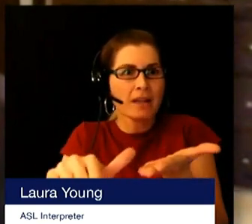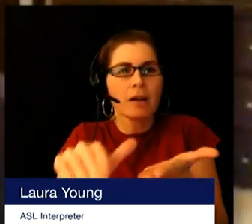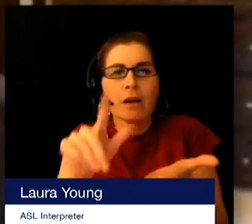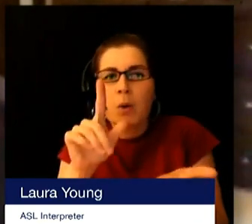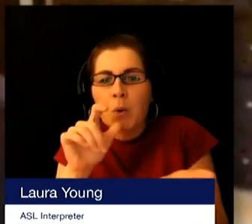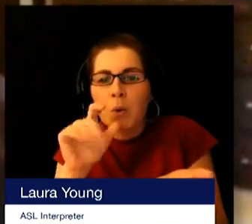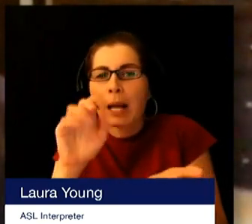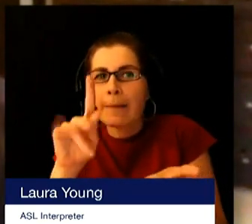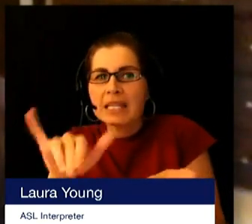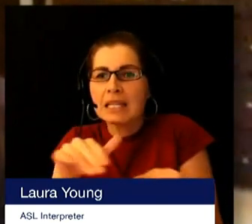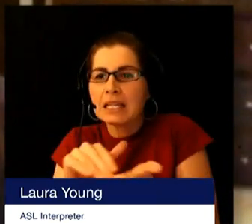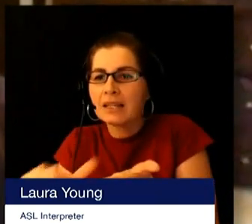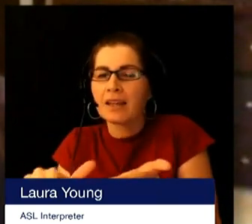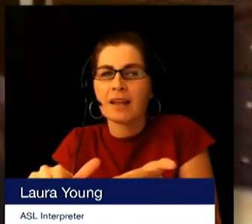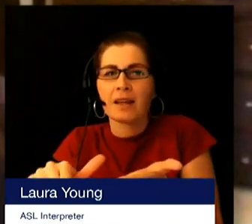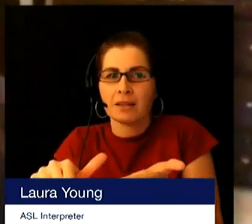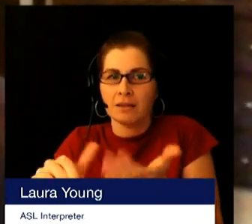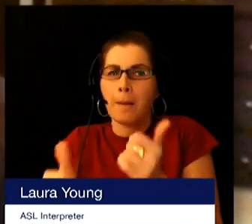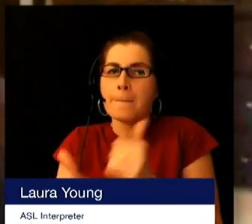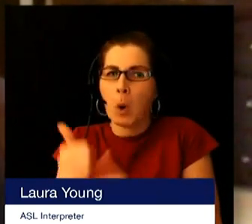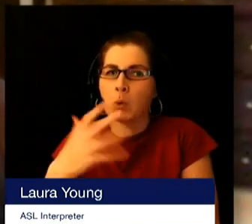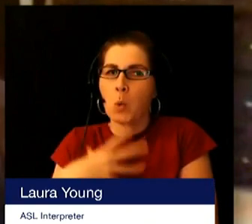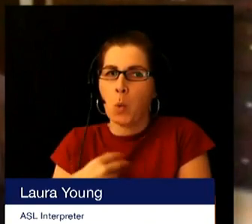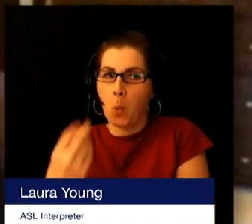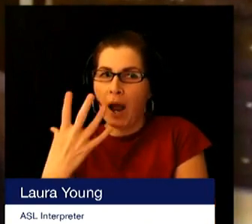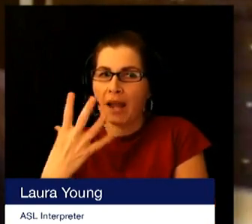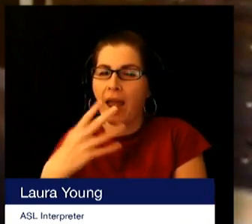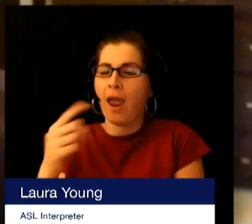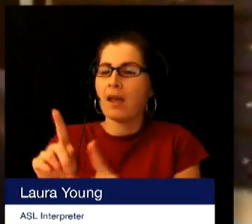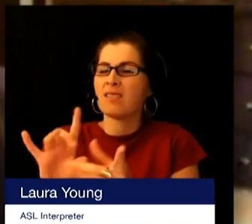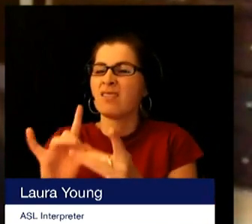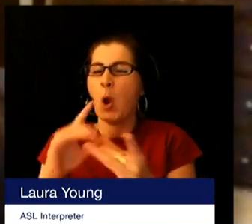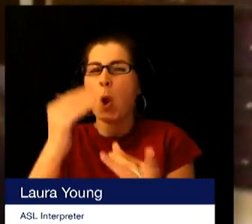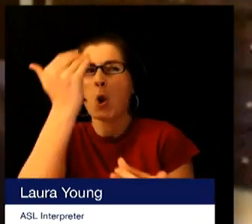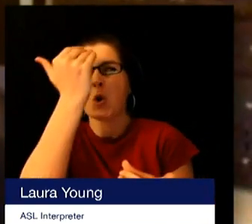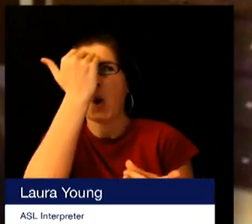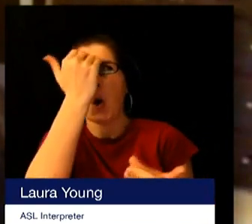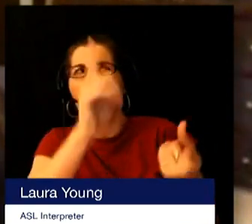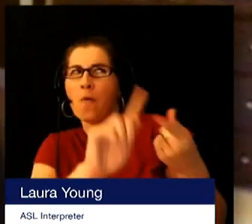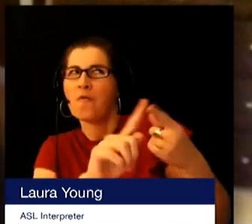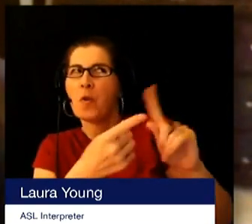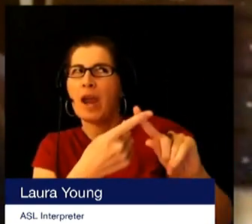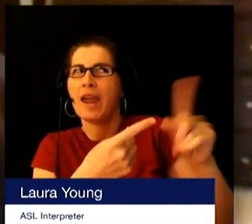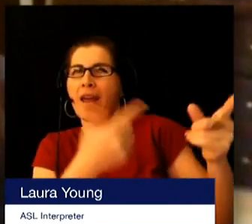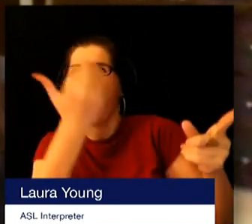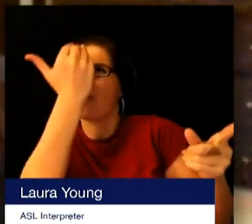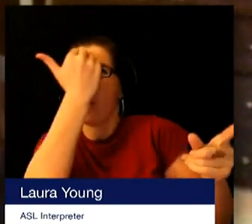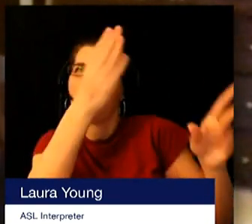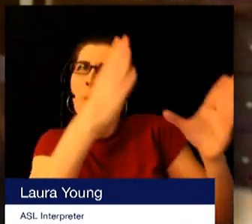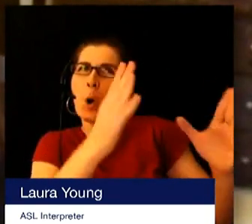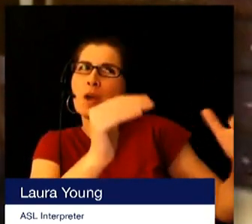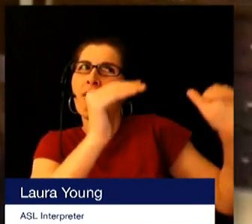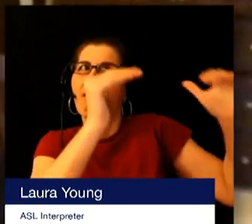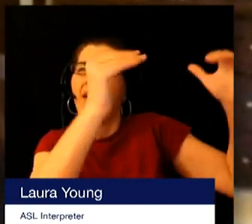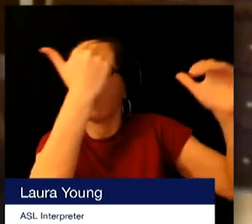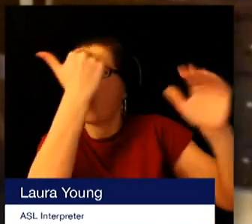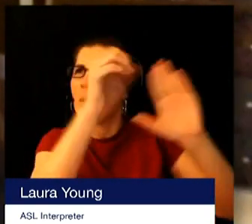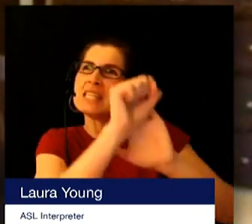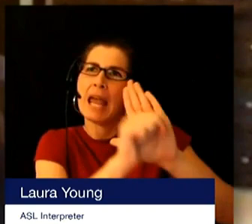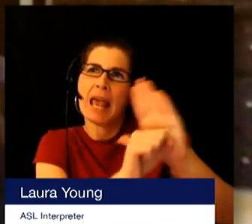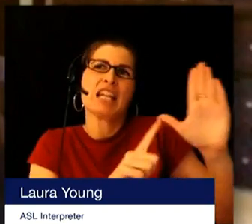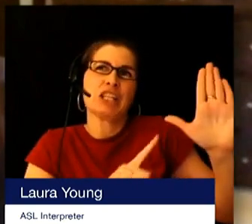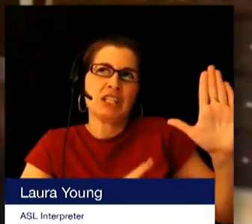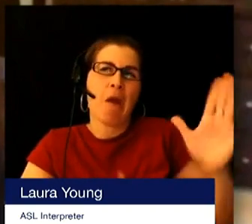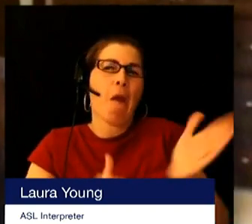clemency are disproportionately white and well-connected. You know, they know some friend of a friend who knows a person in the state legislature or